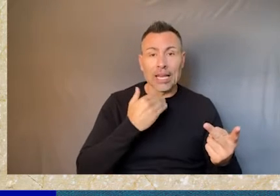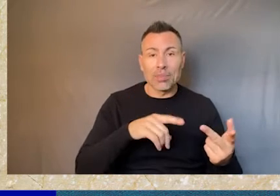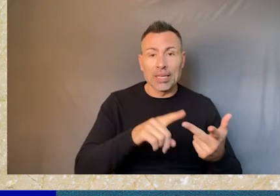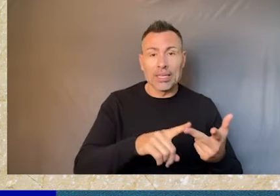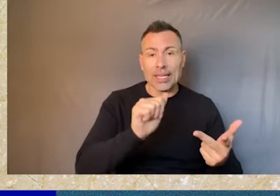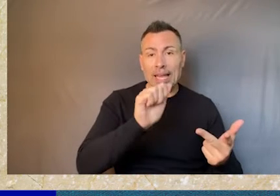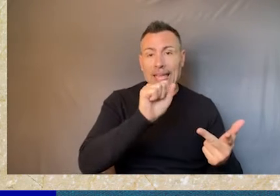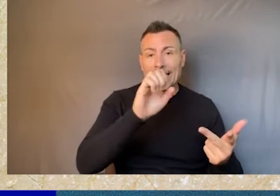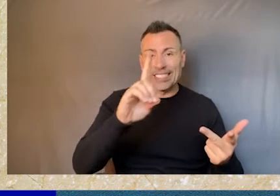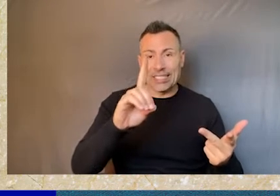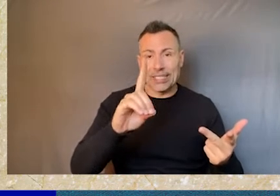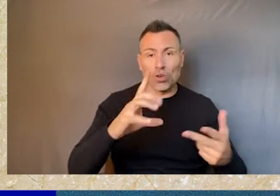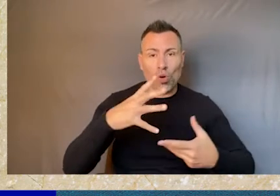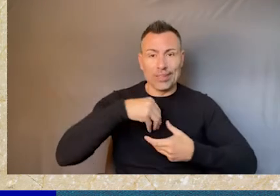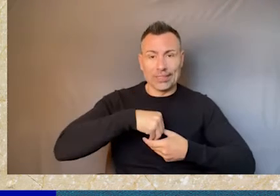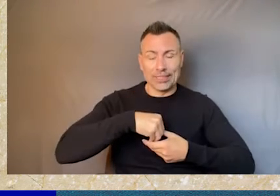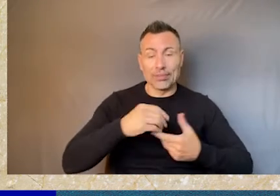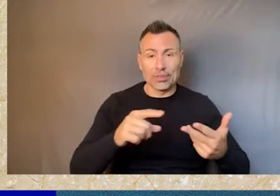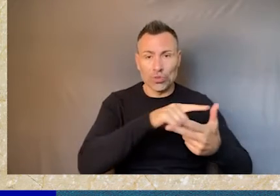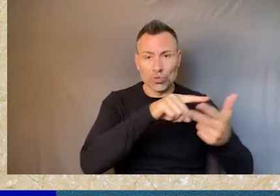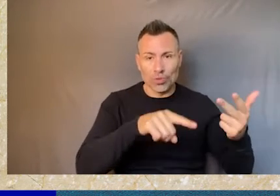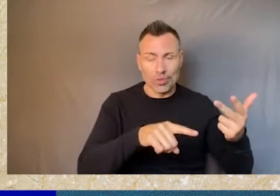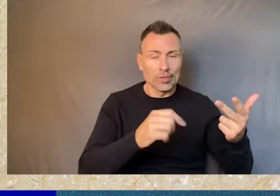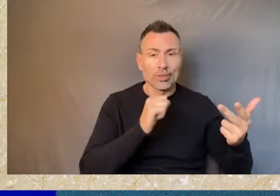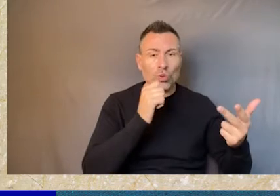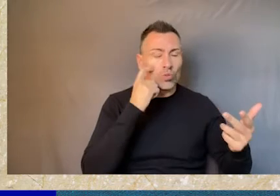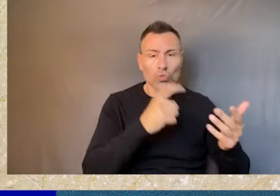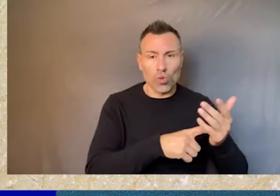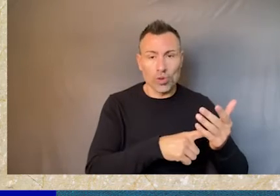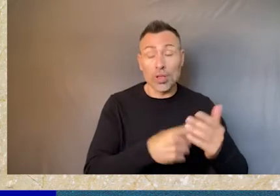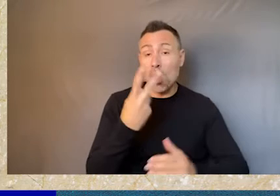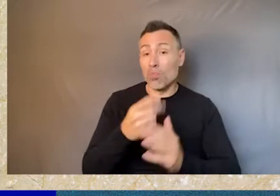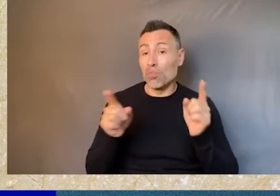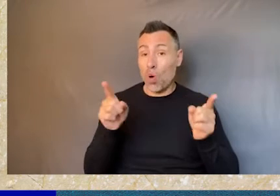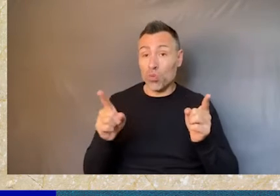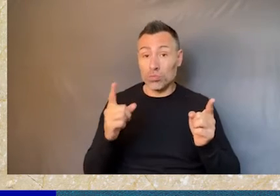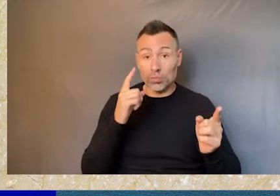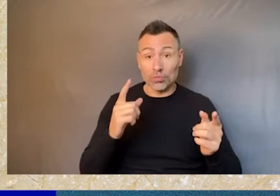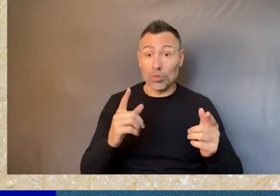Both visible and invisible disabilities are valid and recognized by the ADA.